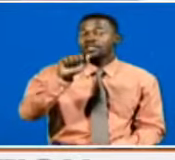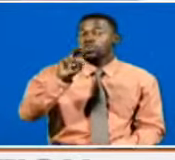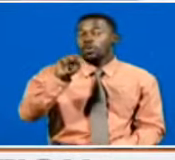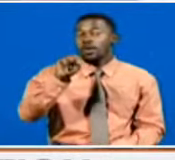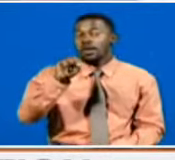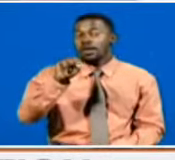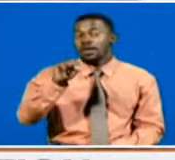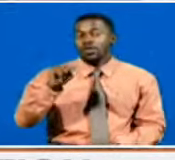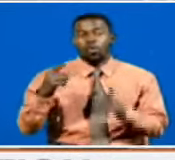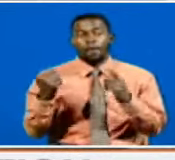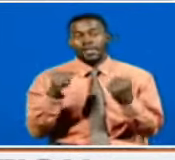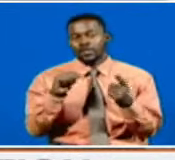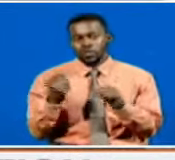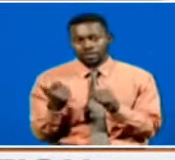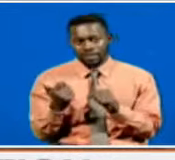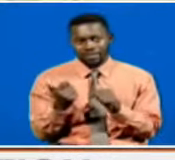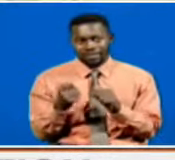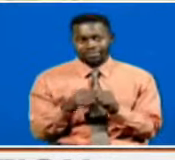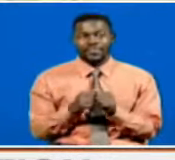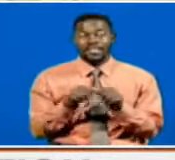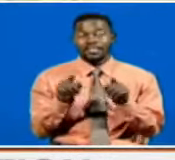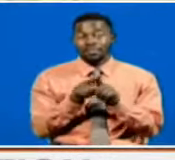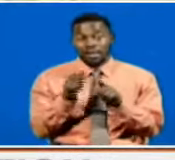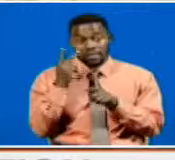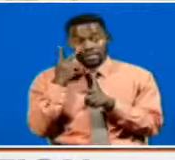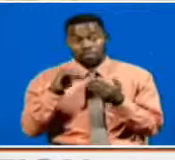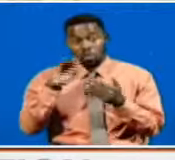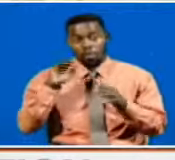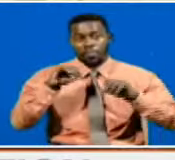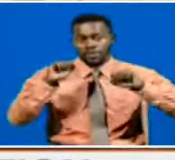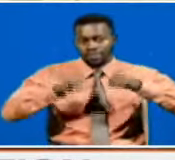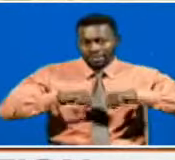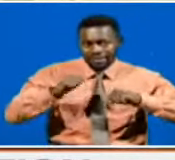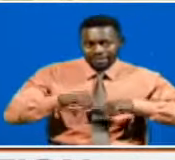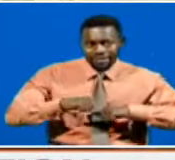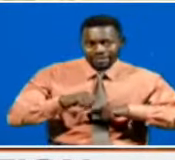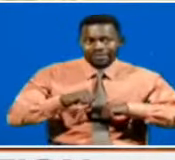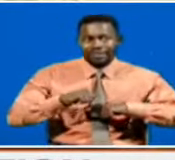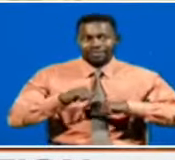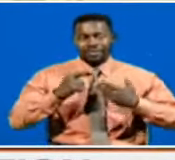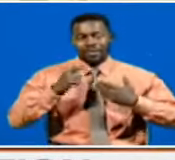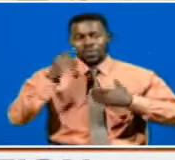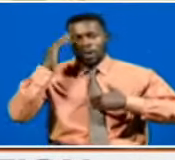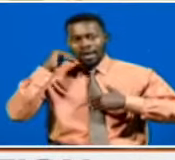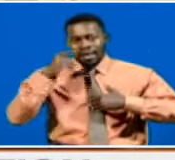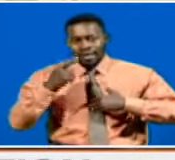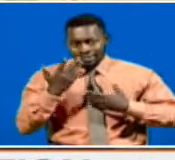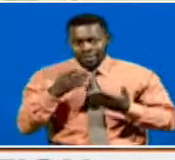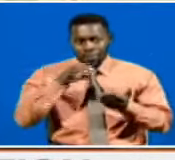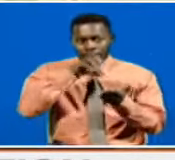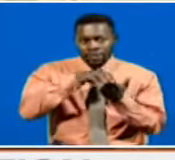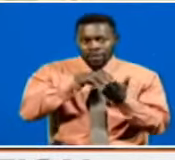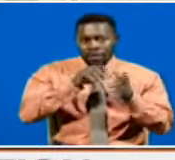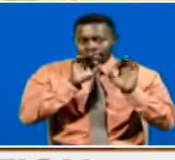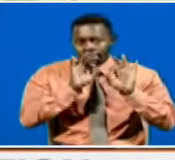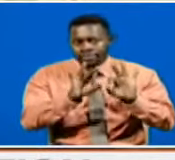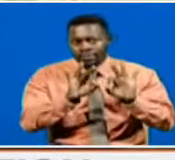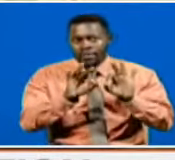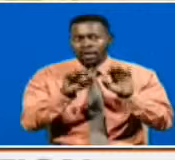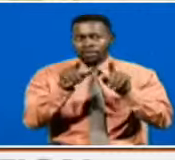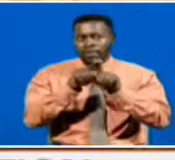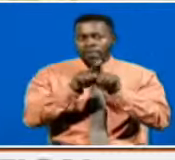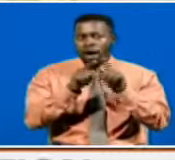competition. I hope to see as many of you as possible in Geneva during the final round that will take place between the 18th and 22nd of